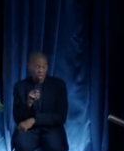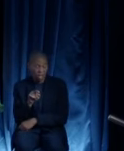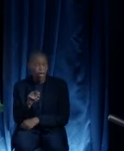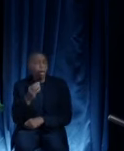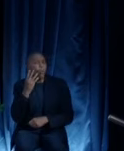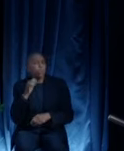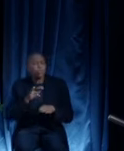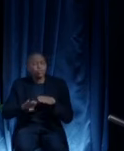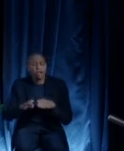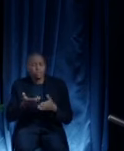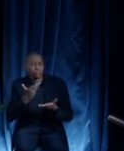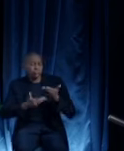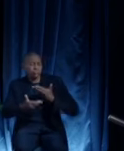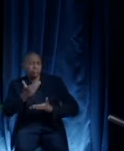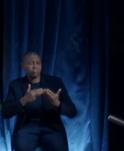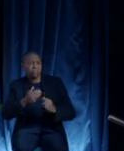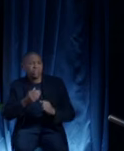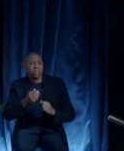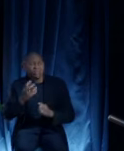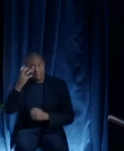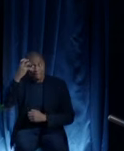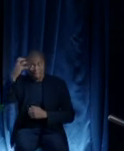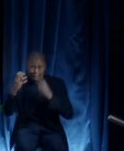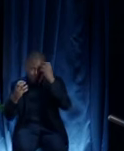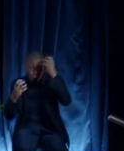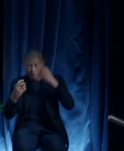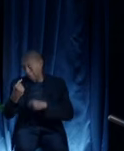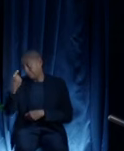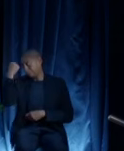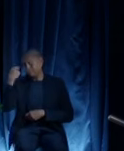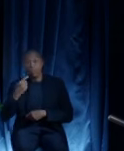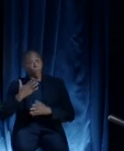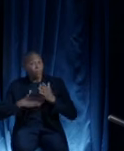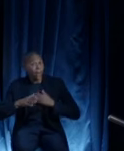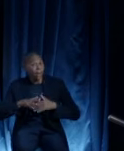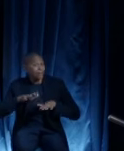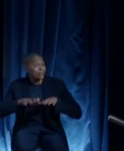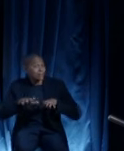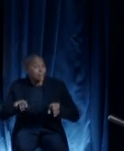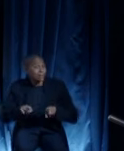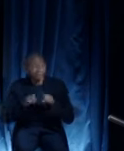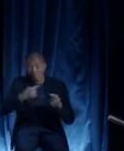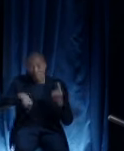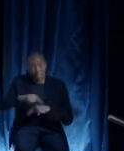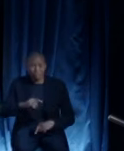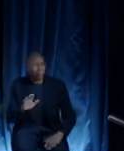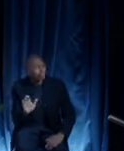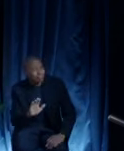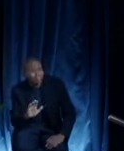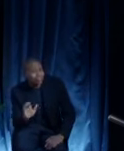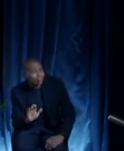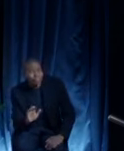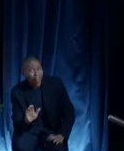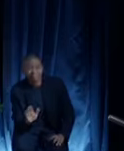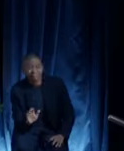They behave just like us. And behaving in a modern way and seemingly to be set up in a society that feels very contemporary. And